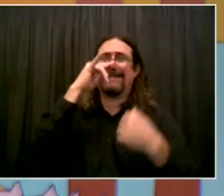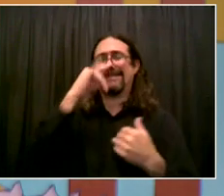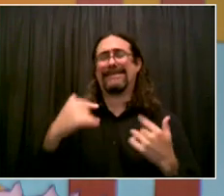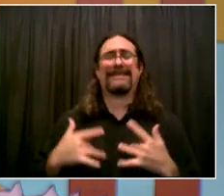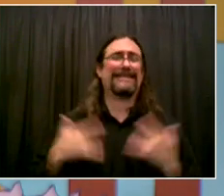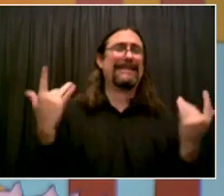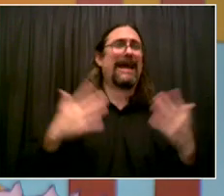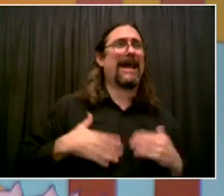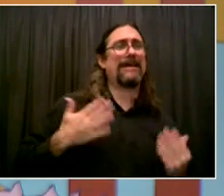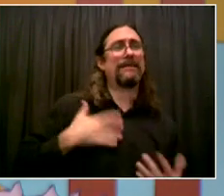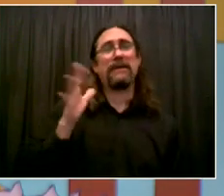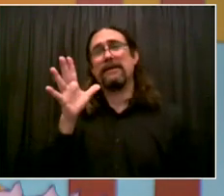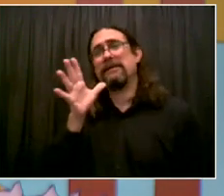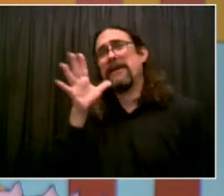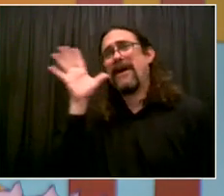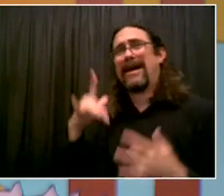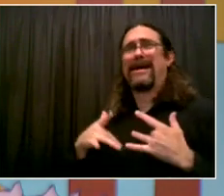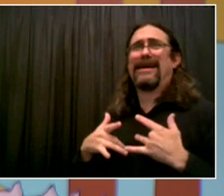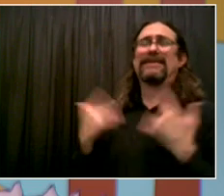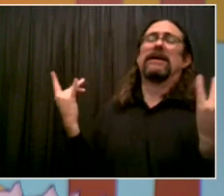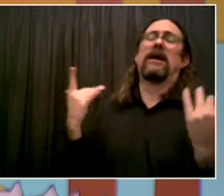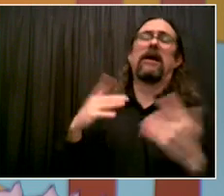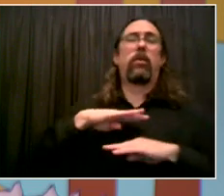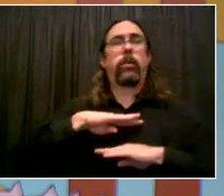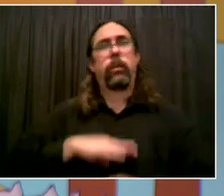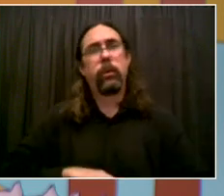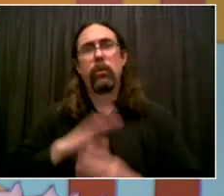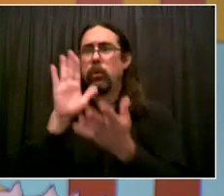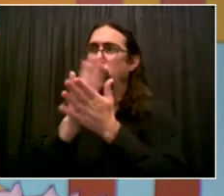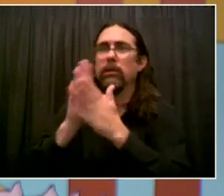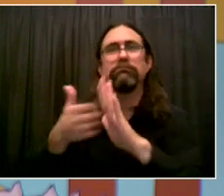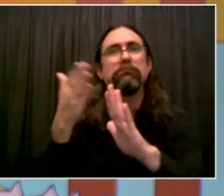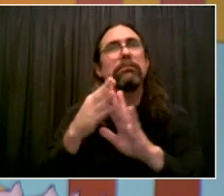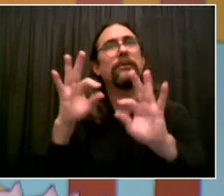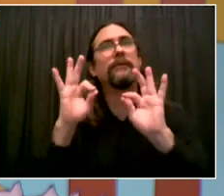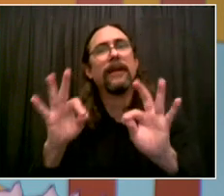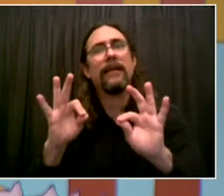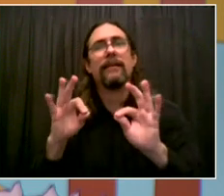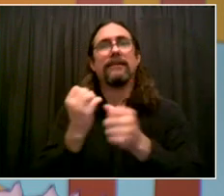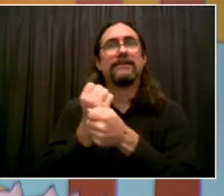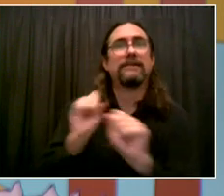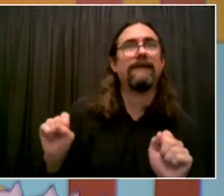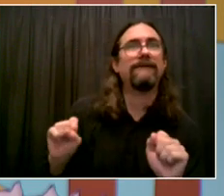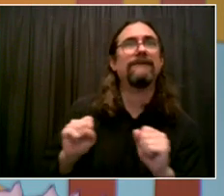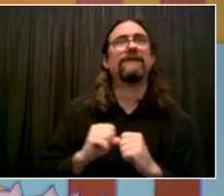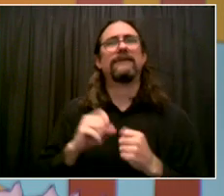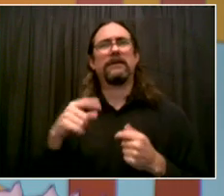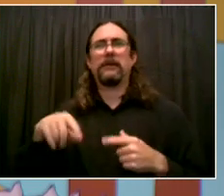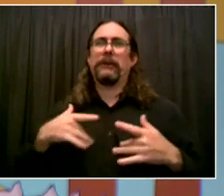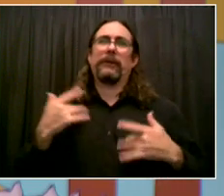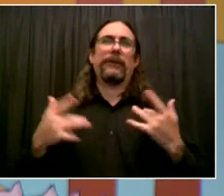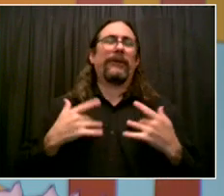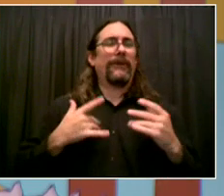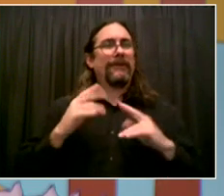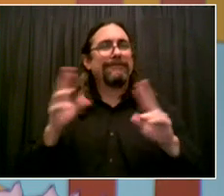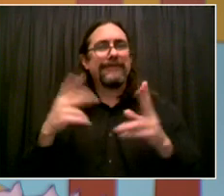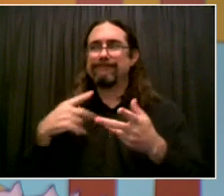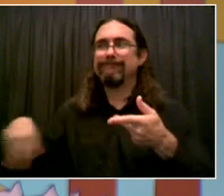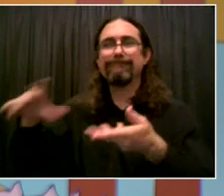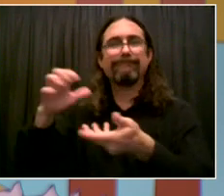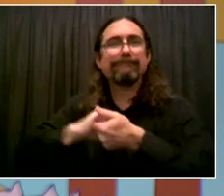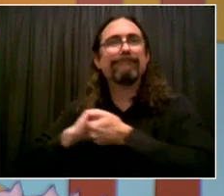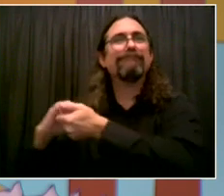saw teachers who couldn't wait to get back to what they love, being with their kids. First week is under our belt. Really,